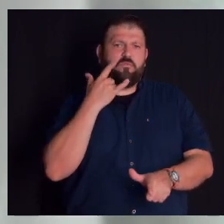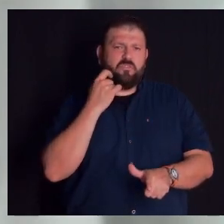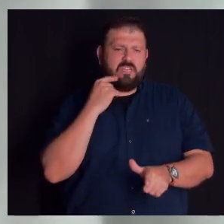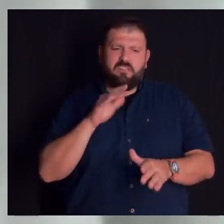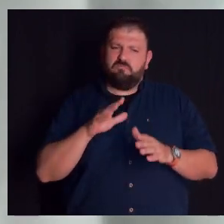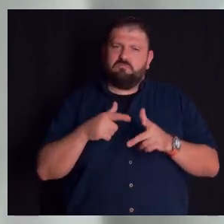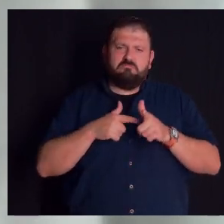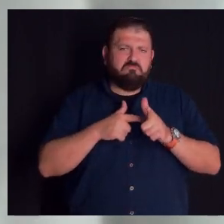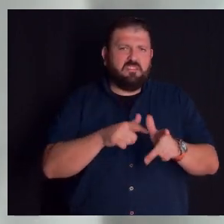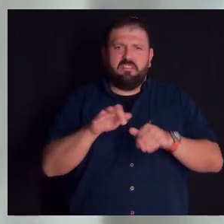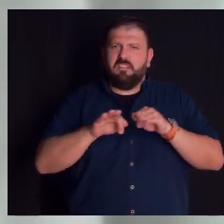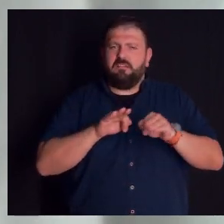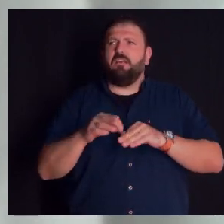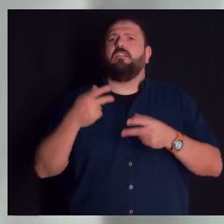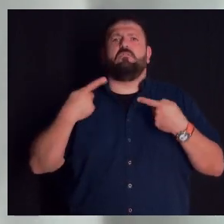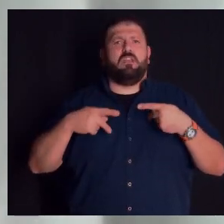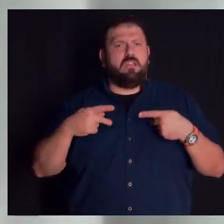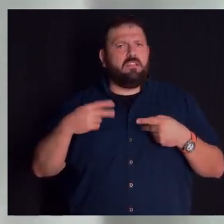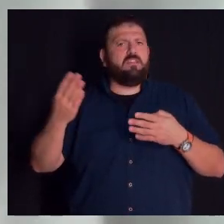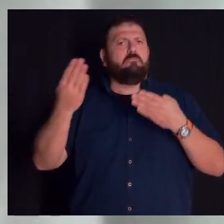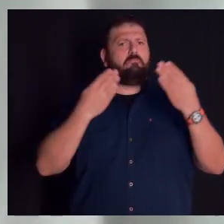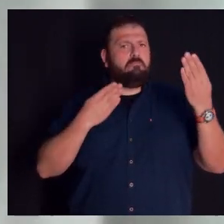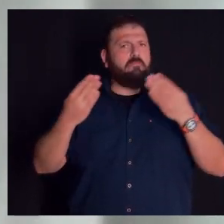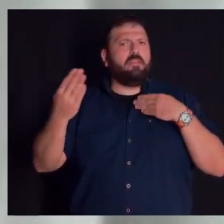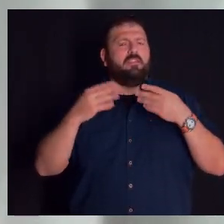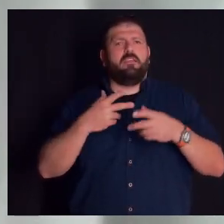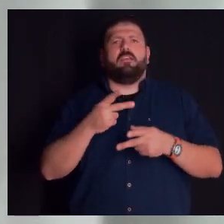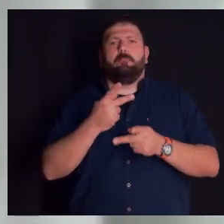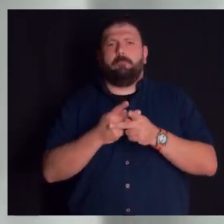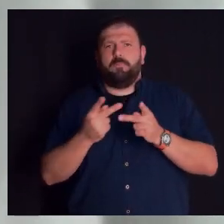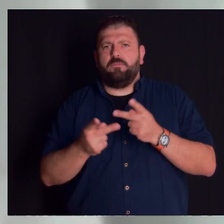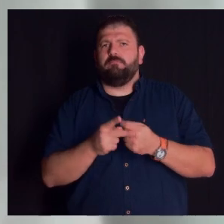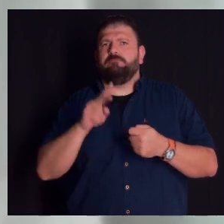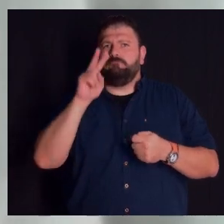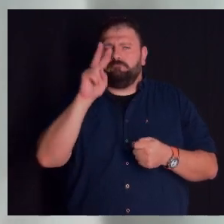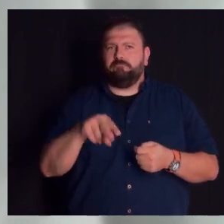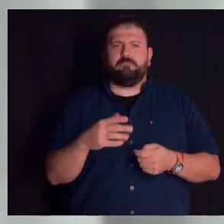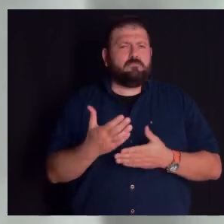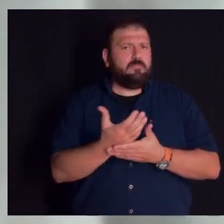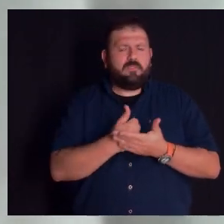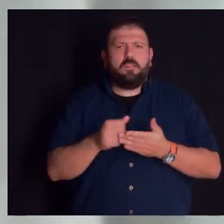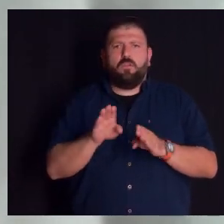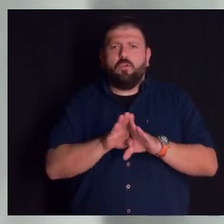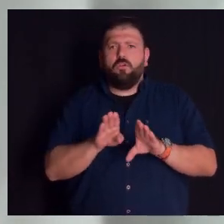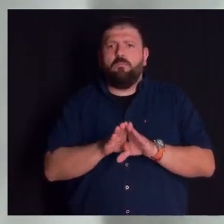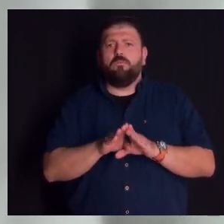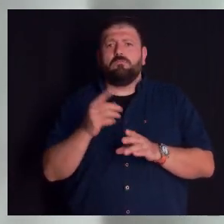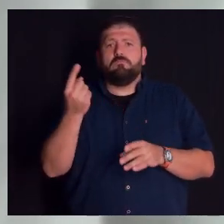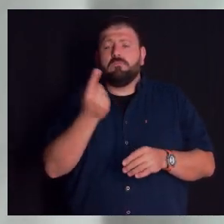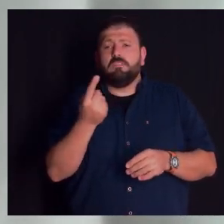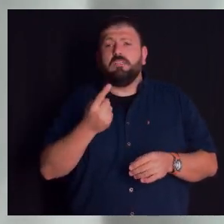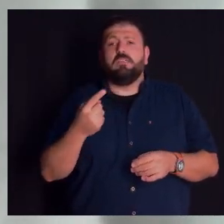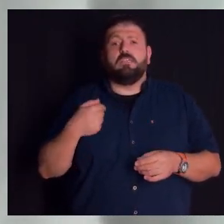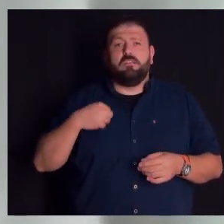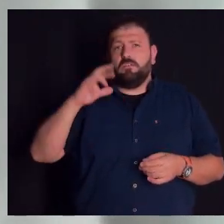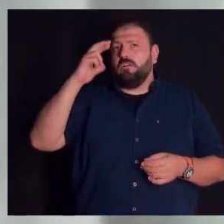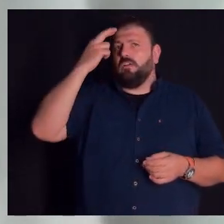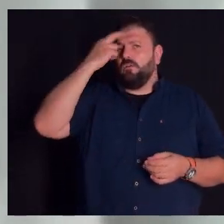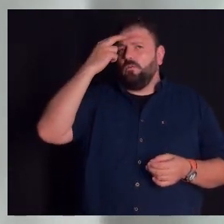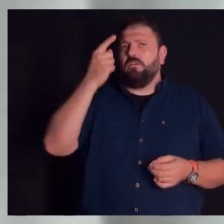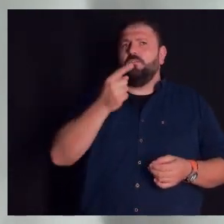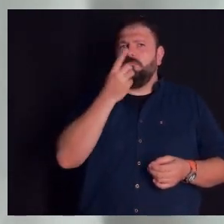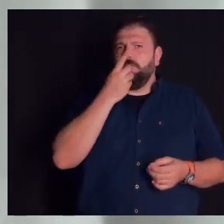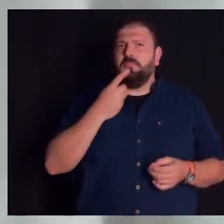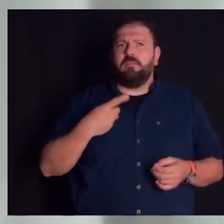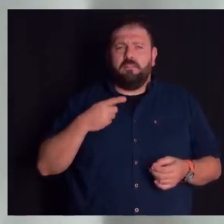continued, and people would ask for the product. I have a rather funny story. I remember